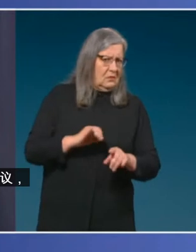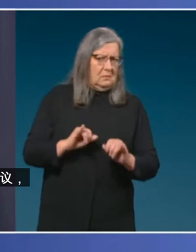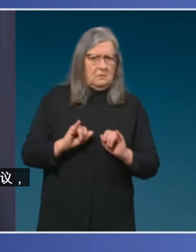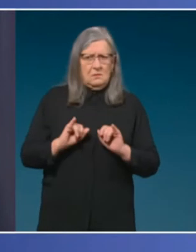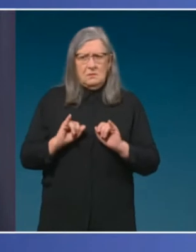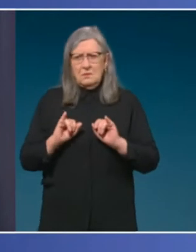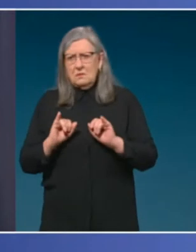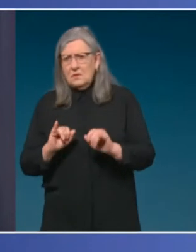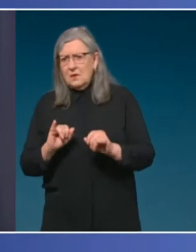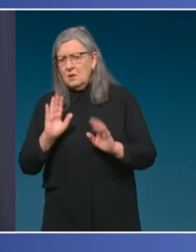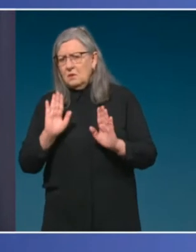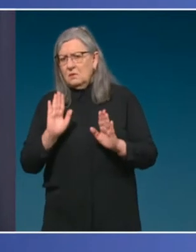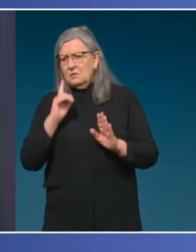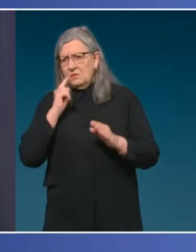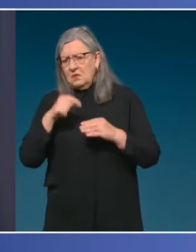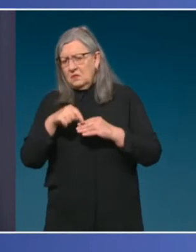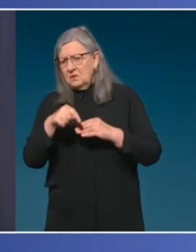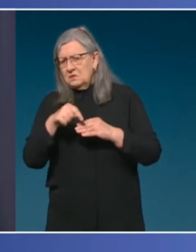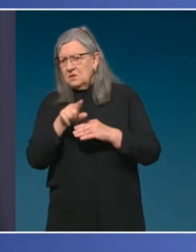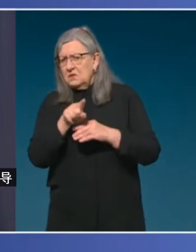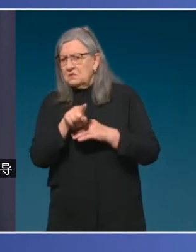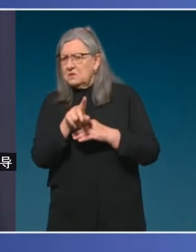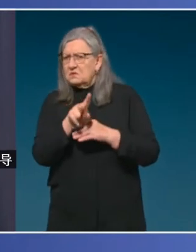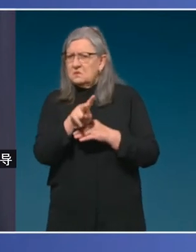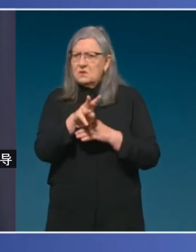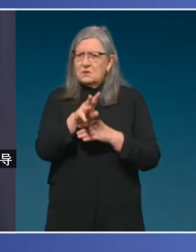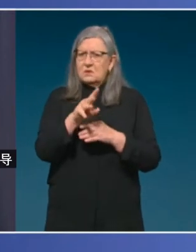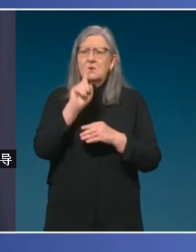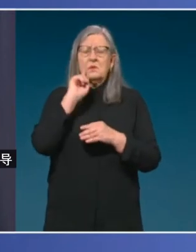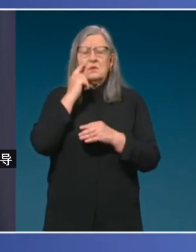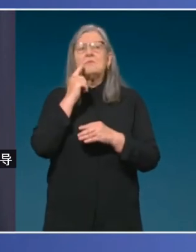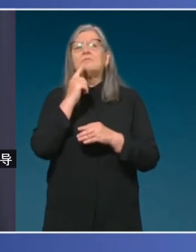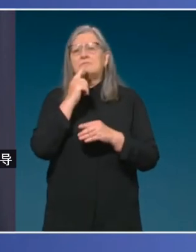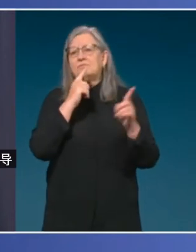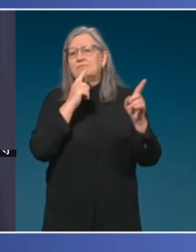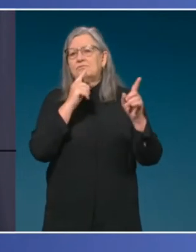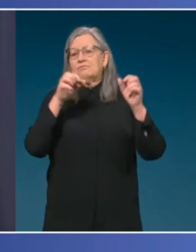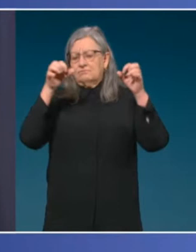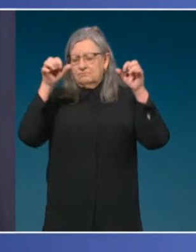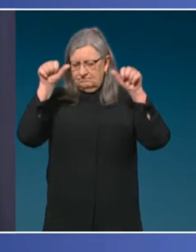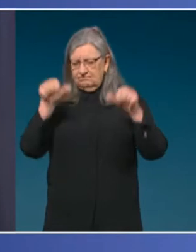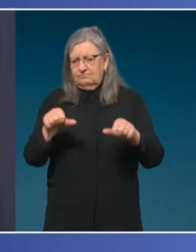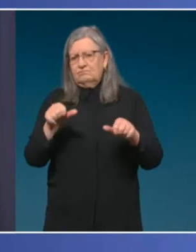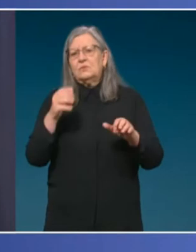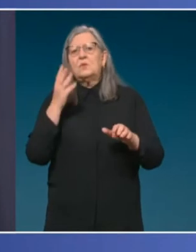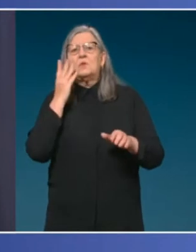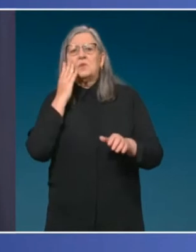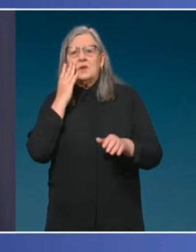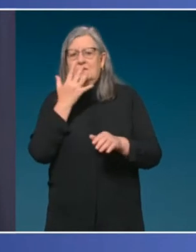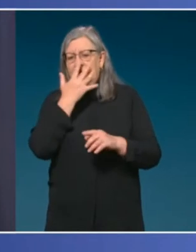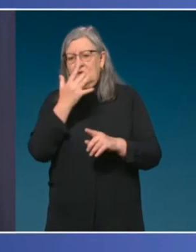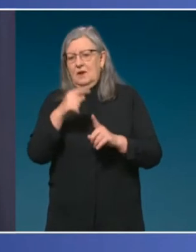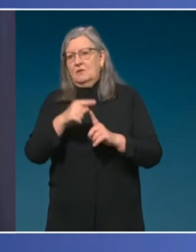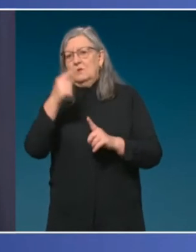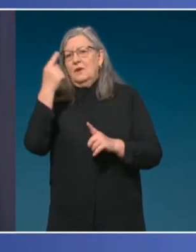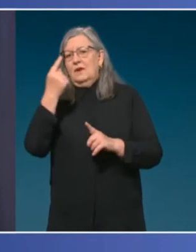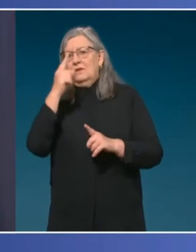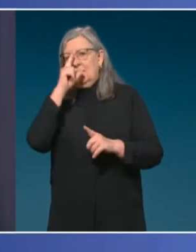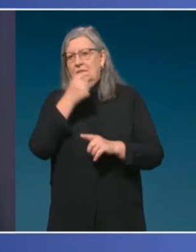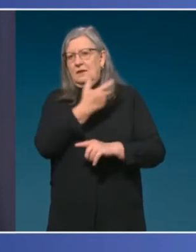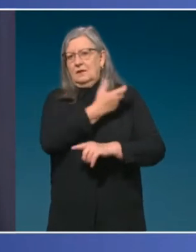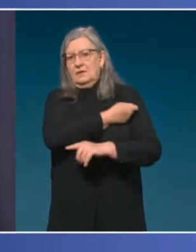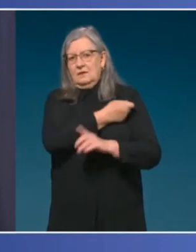week. But the guidance that we've set on the basis of ATAGI advice is that we would begin that in early